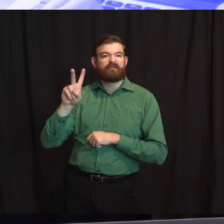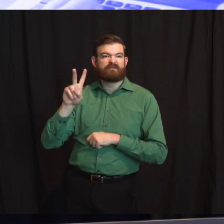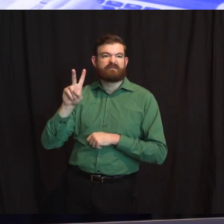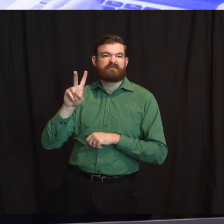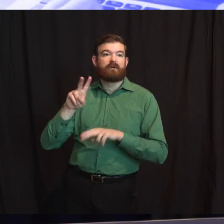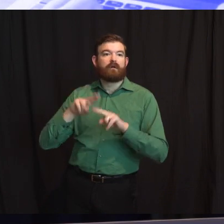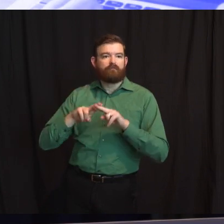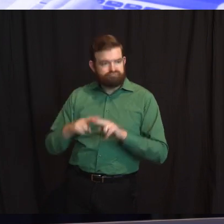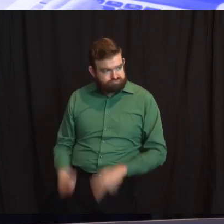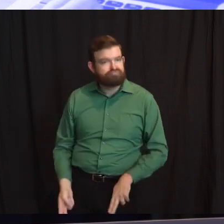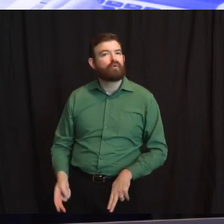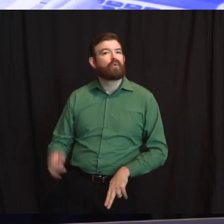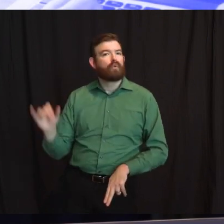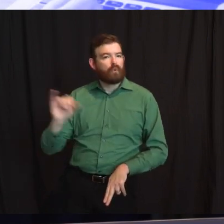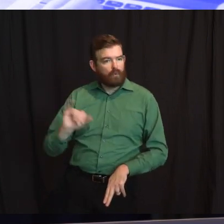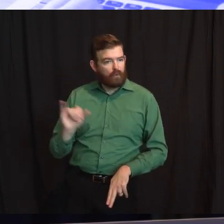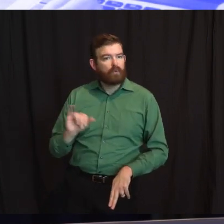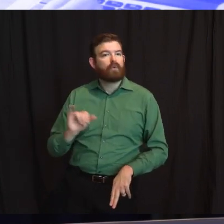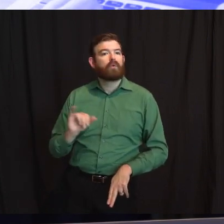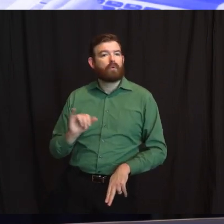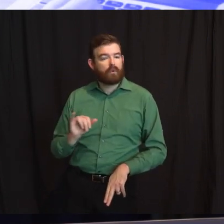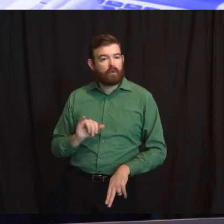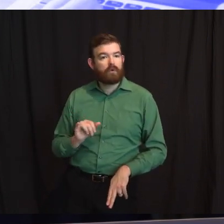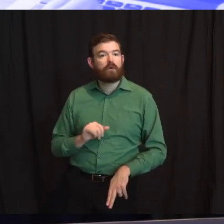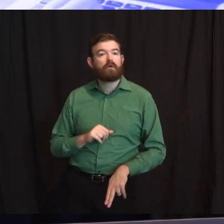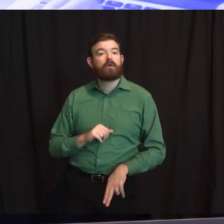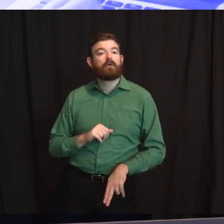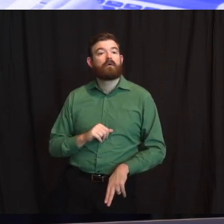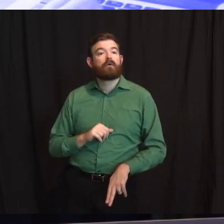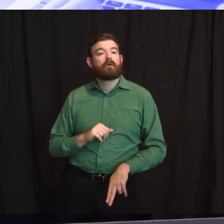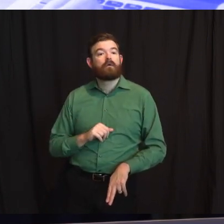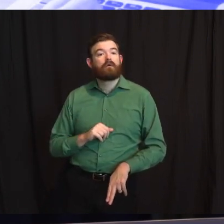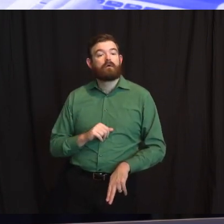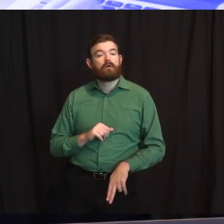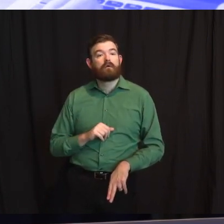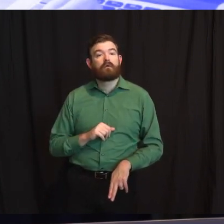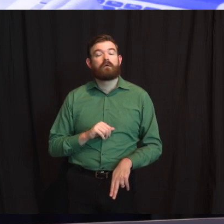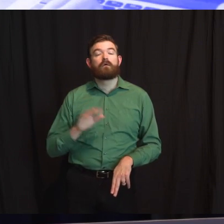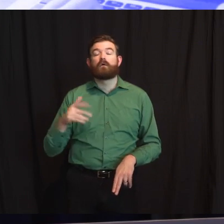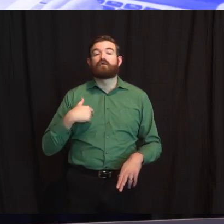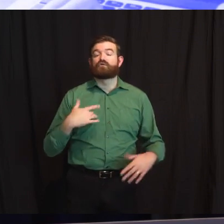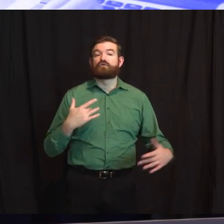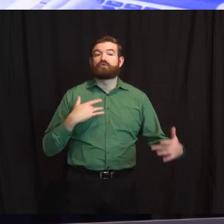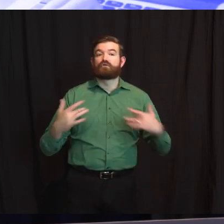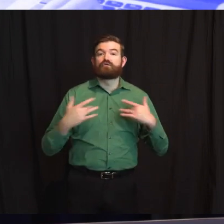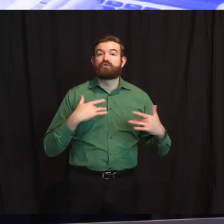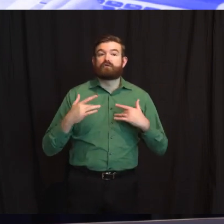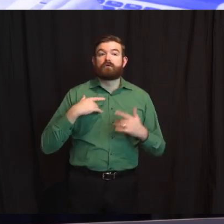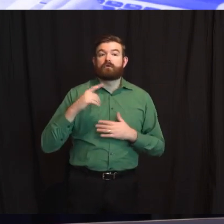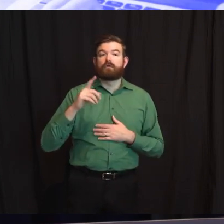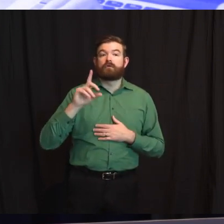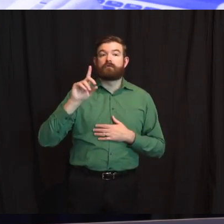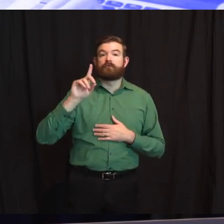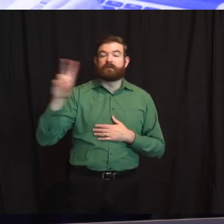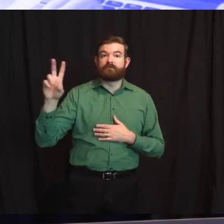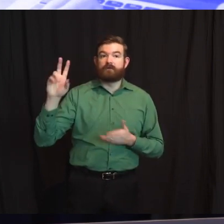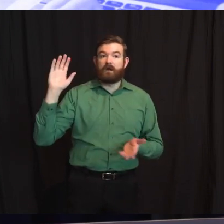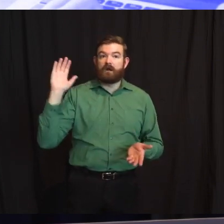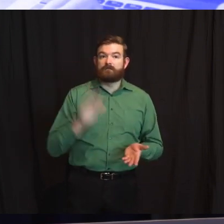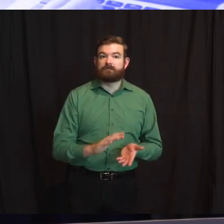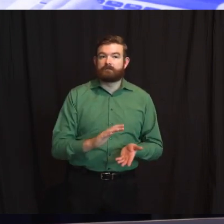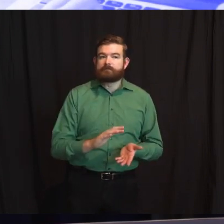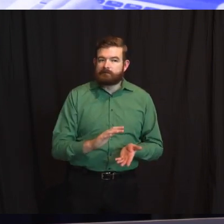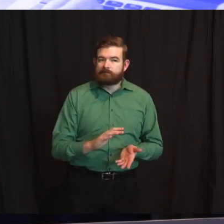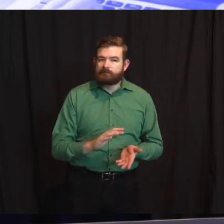know Commissioner Byer would want me to say, we do worry about the underreporting of domestics as well as child abuse